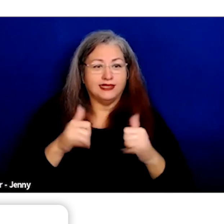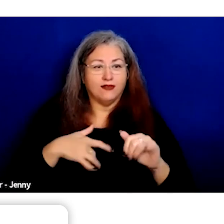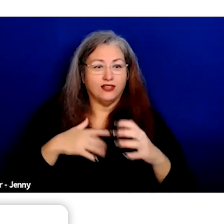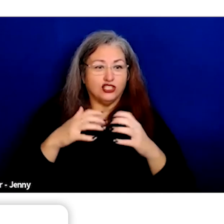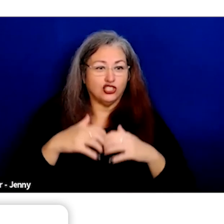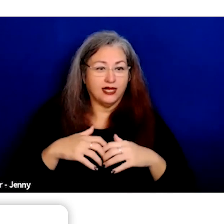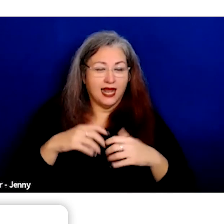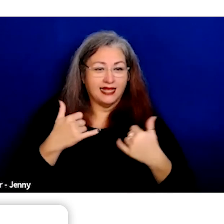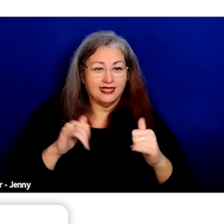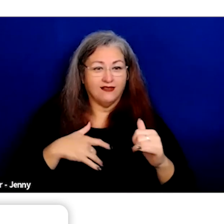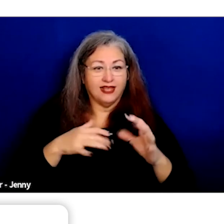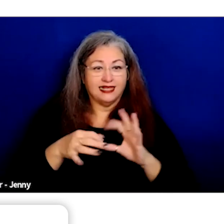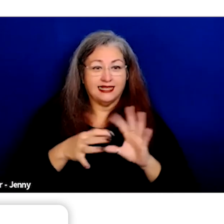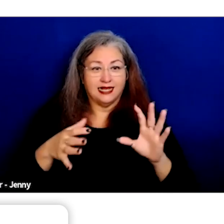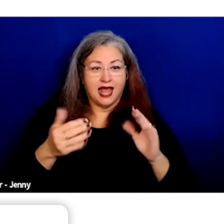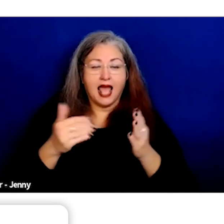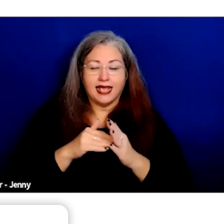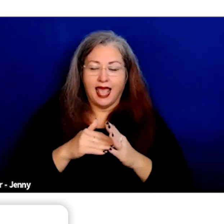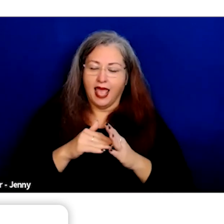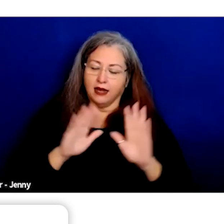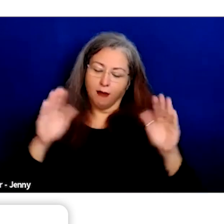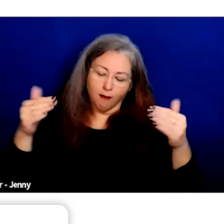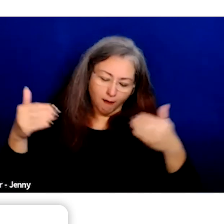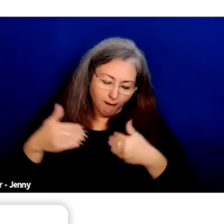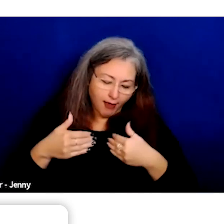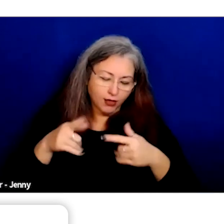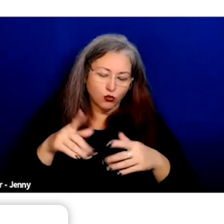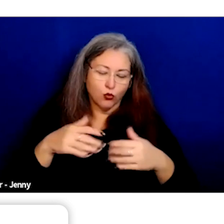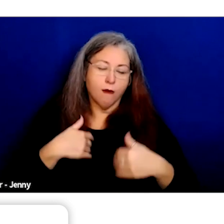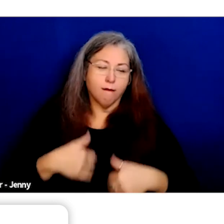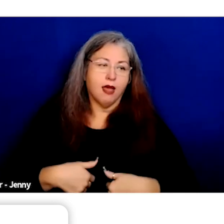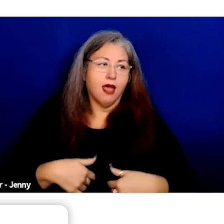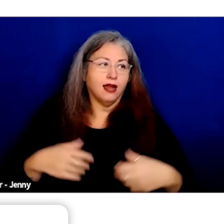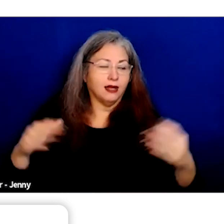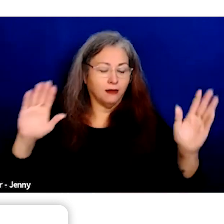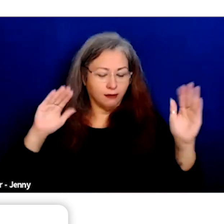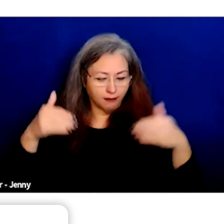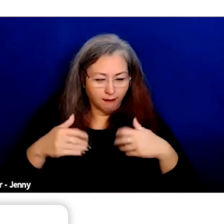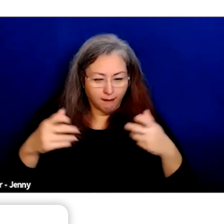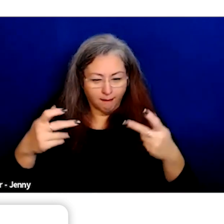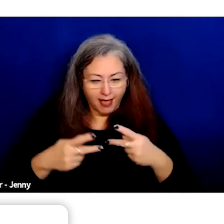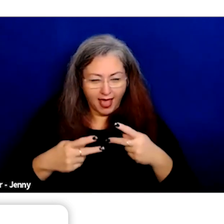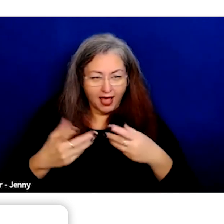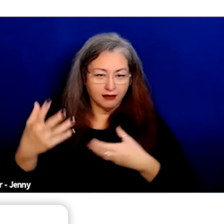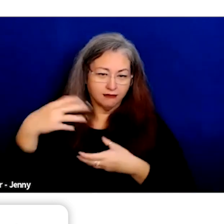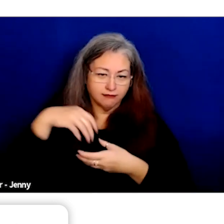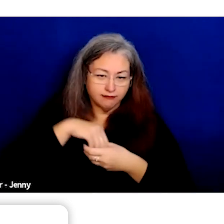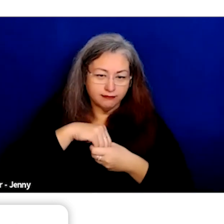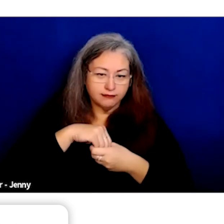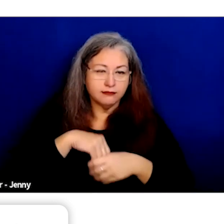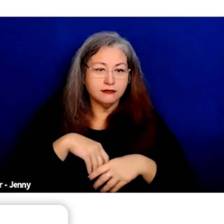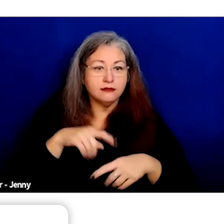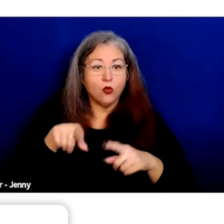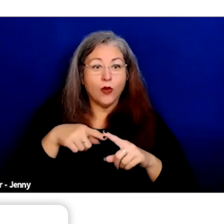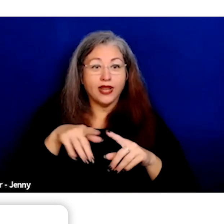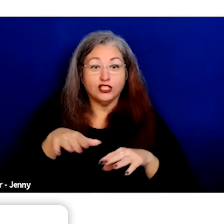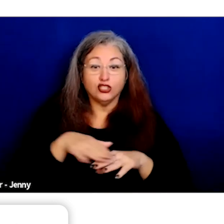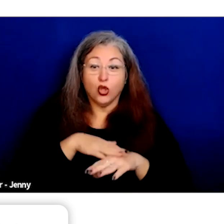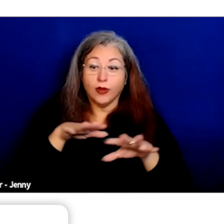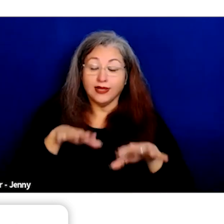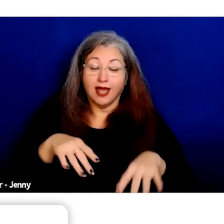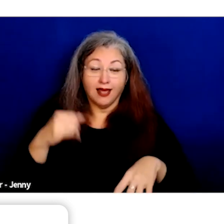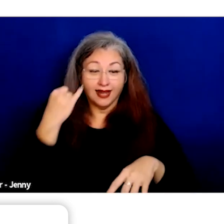still disconnected? Coming back to the body, coming back to the body, coming back to the body. What do we do when slowing down isn't